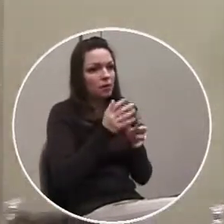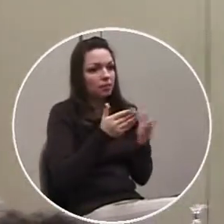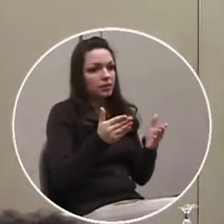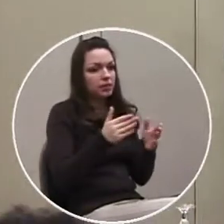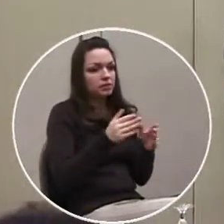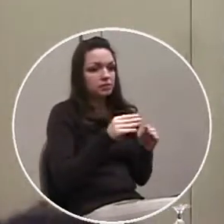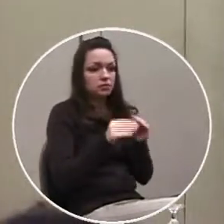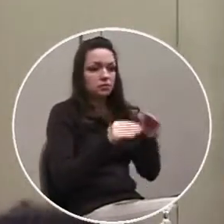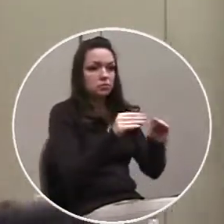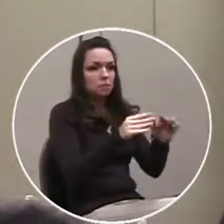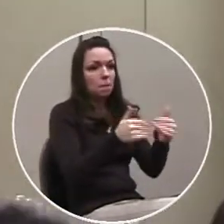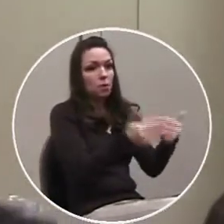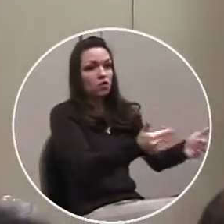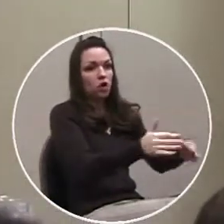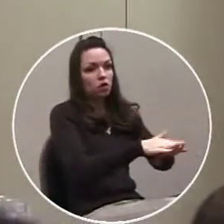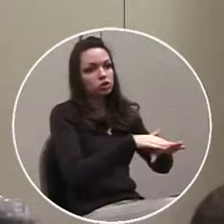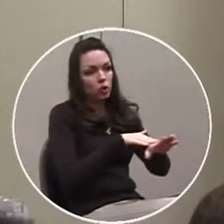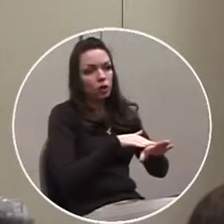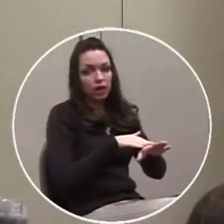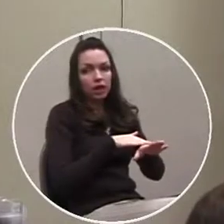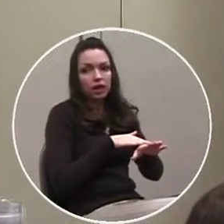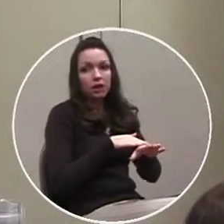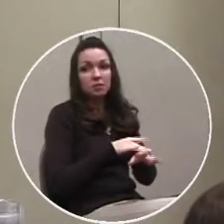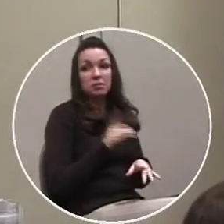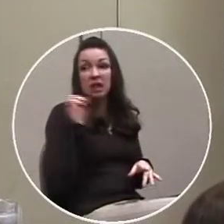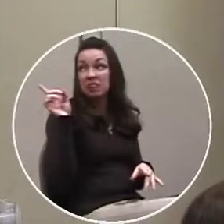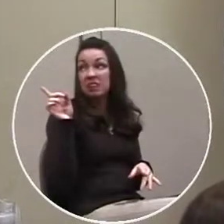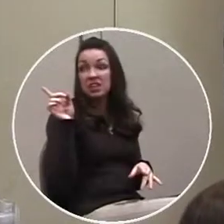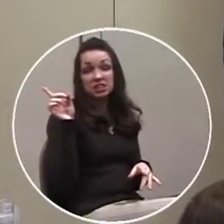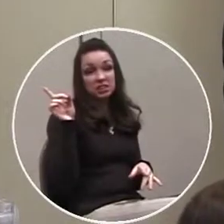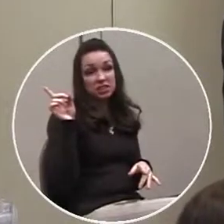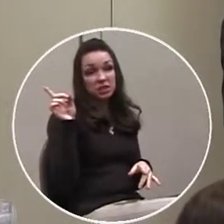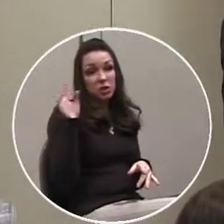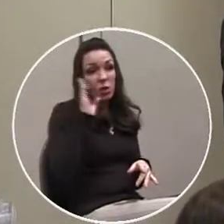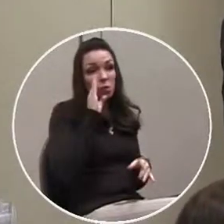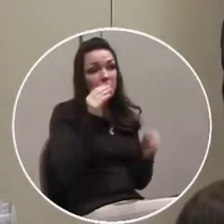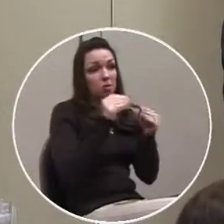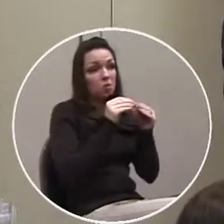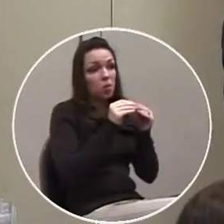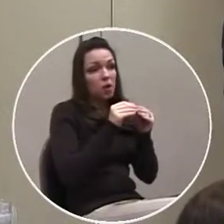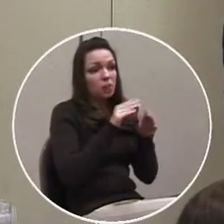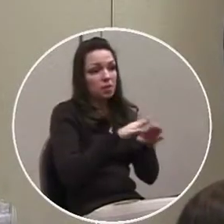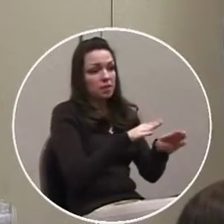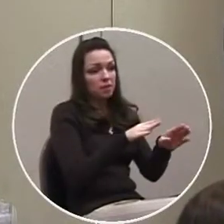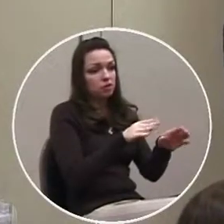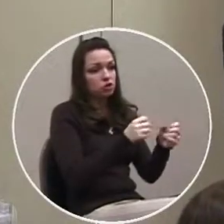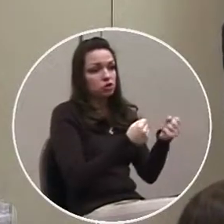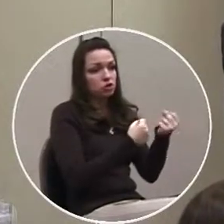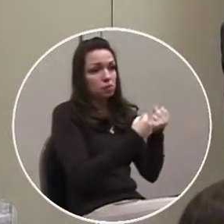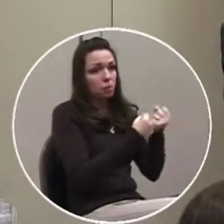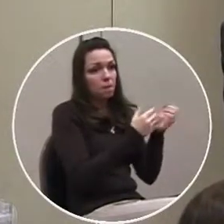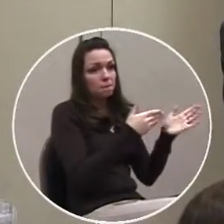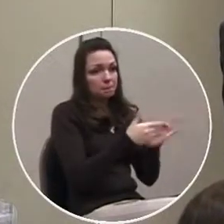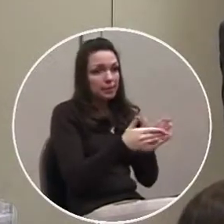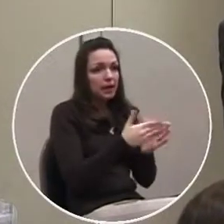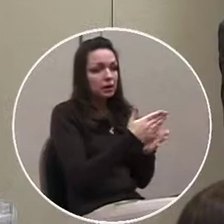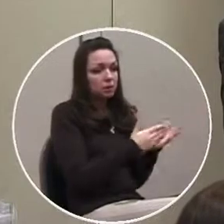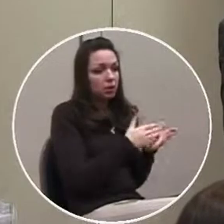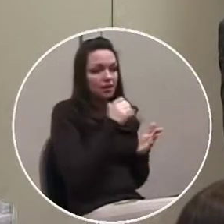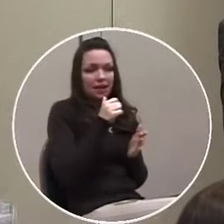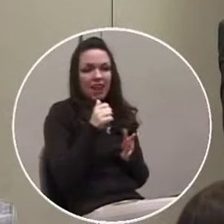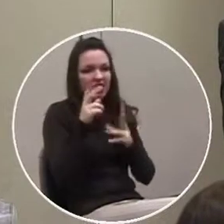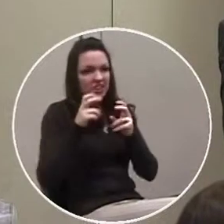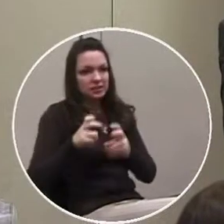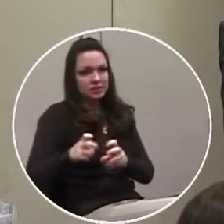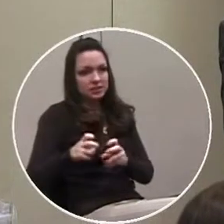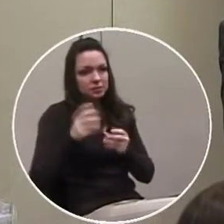way, this would really probably more be on the behavior support planning side than the assessment and data